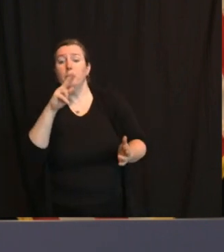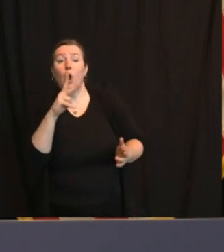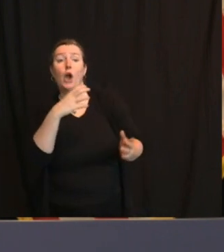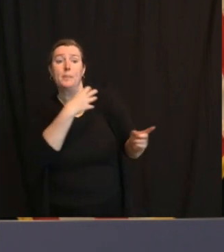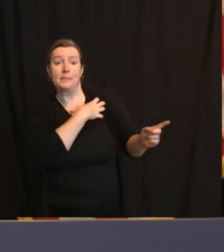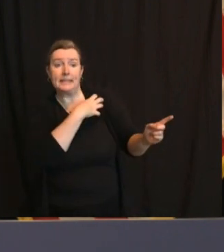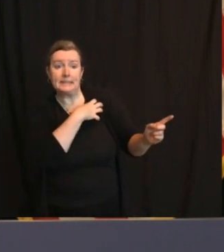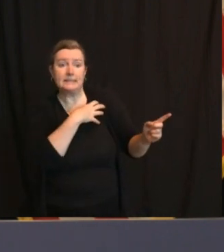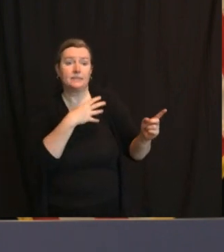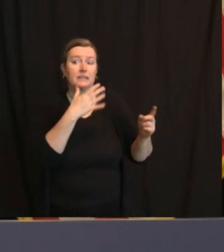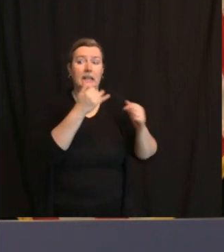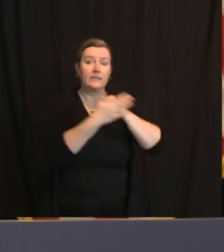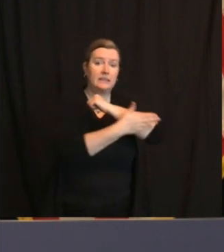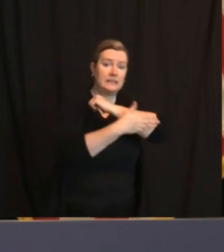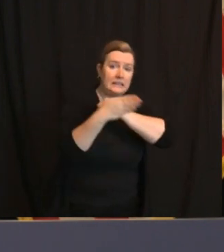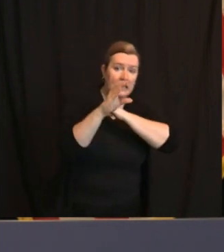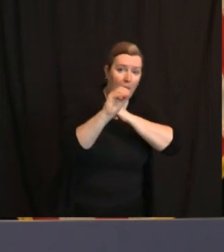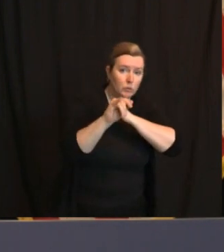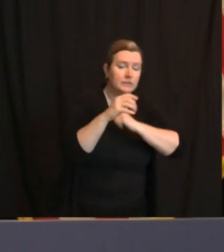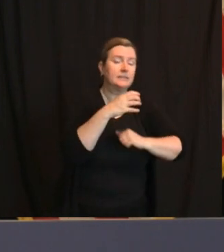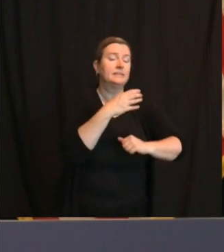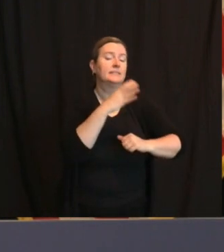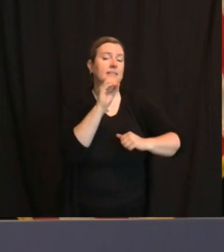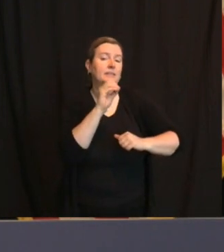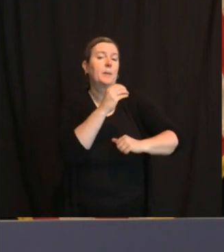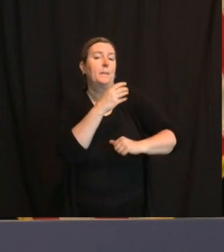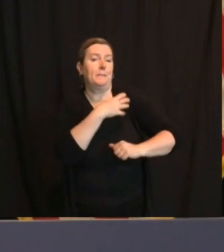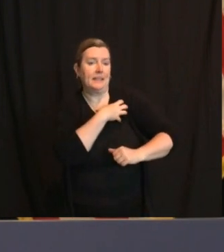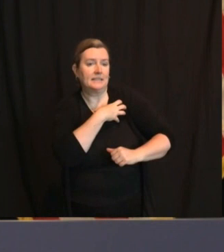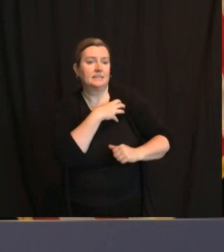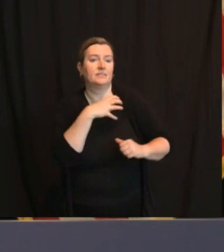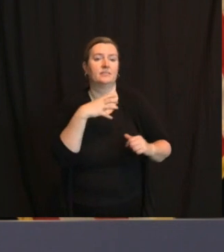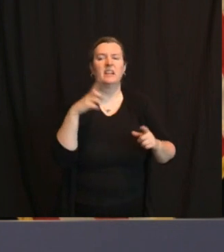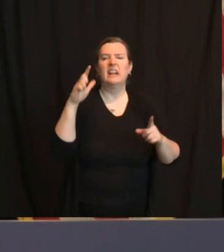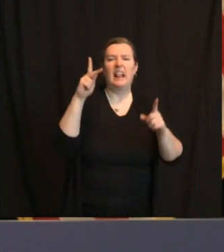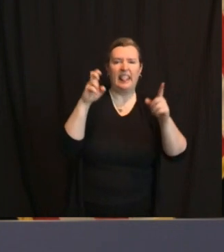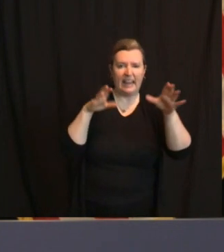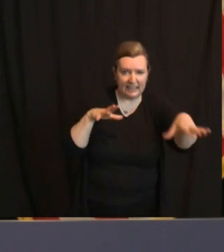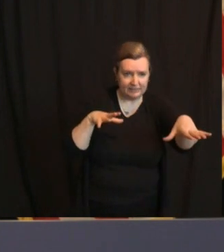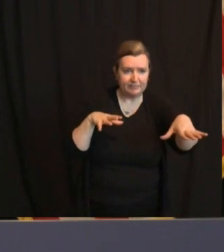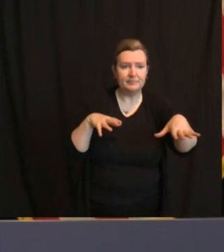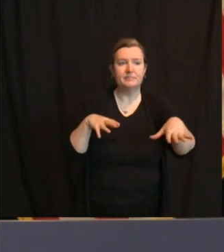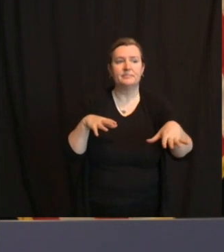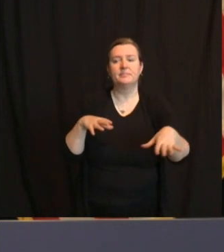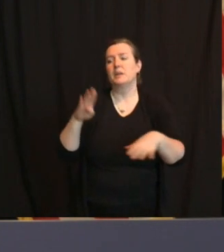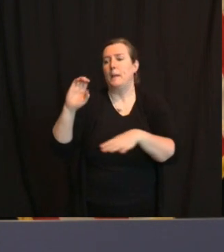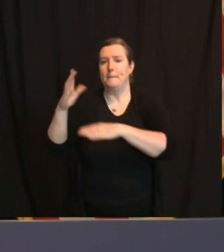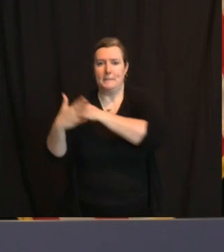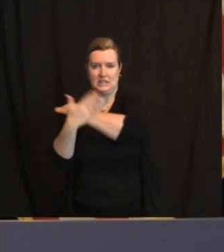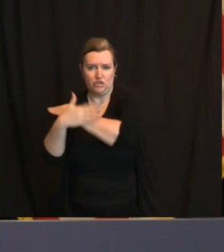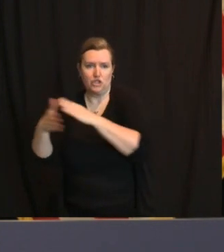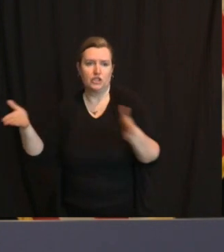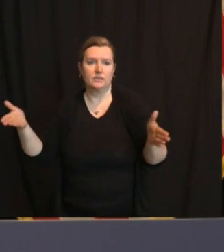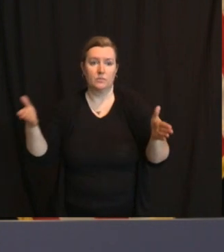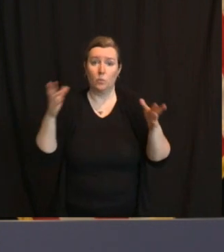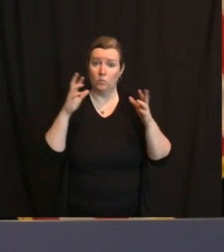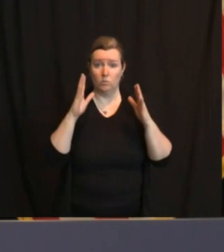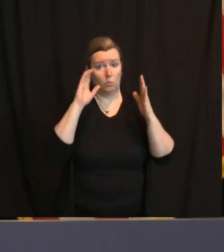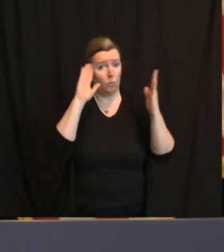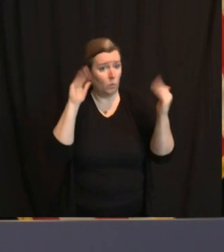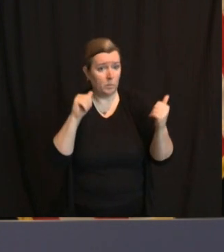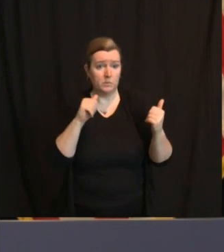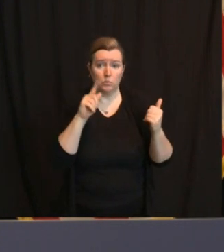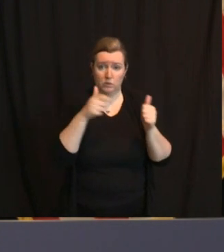law enforcement, as well as at the shore and our lakes, will be out there. God willing, folks will continue to do